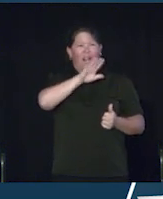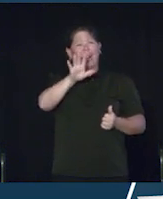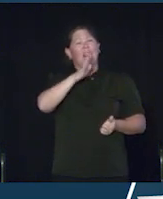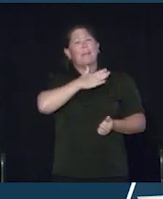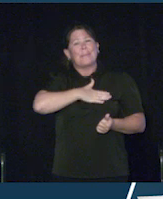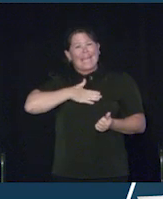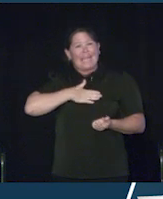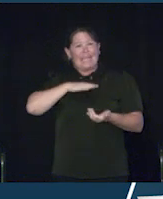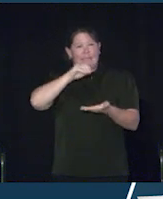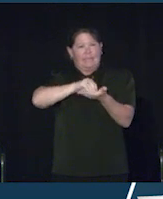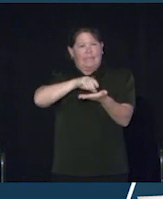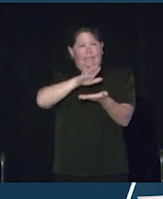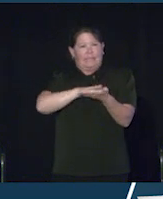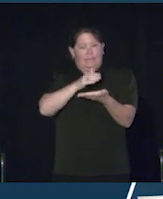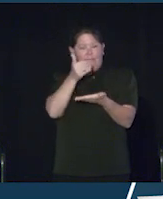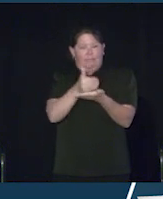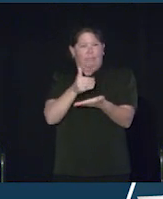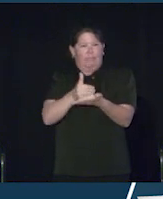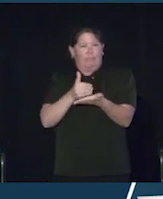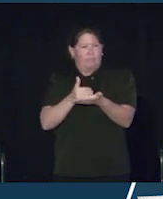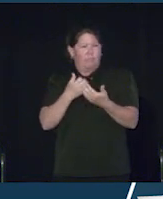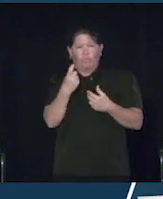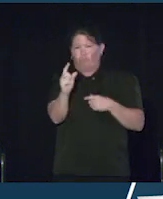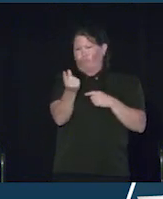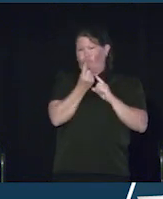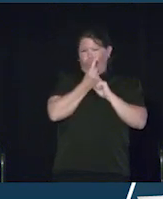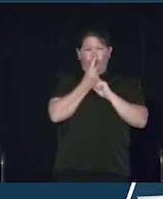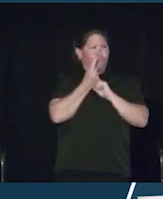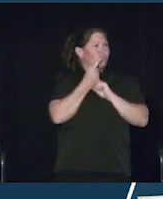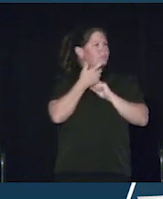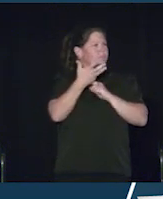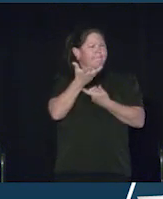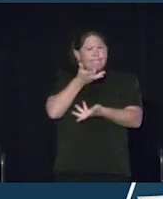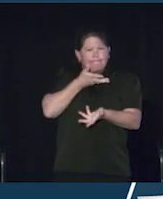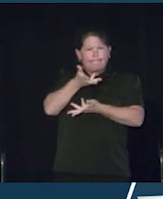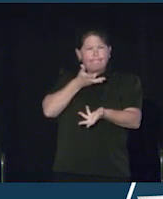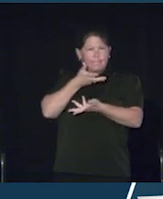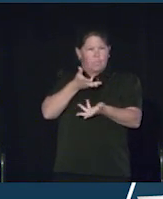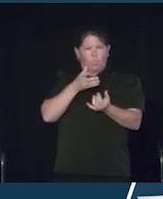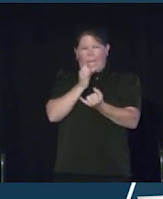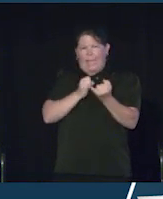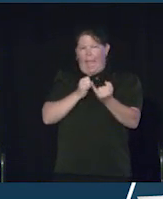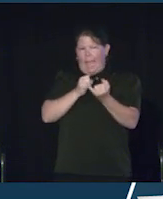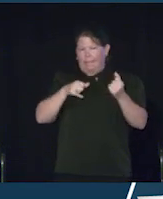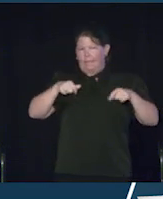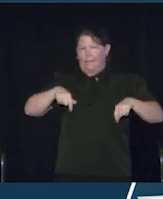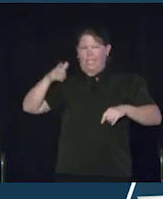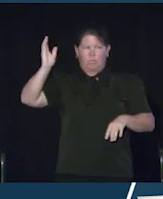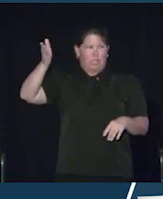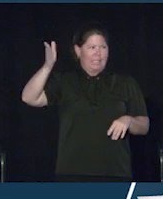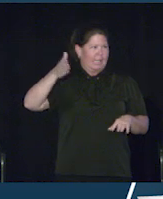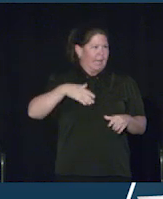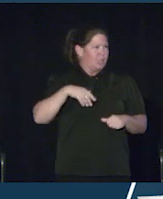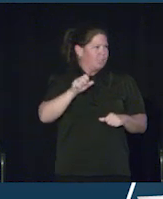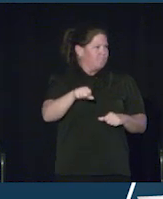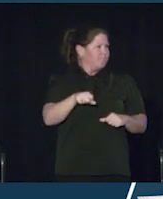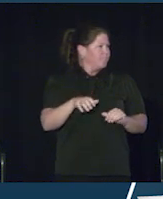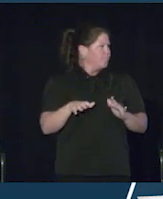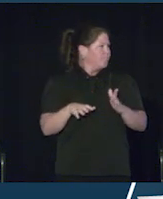put it on that card. Come to us, and we'll be happy to help you at the end of the presentation. Yes.